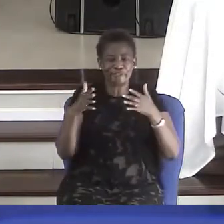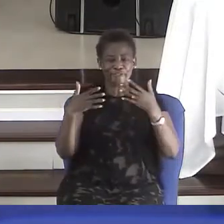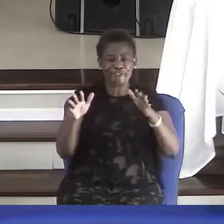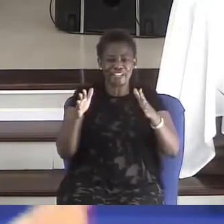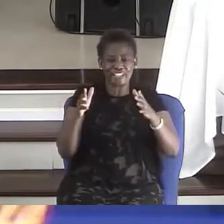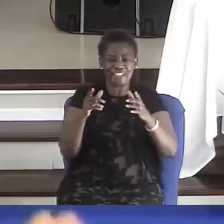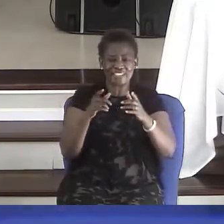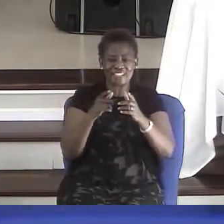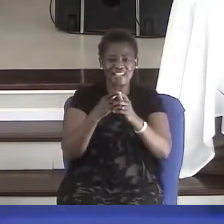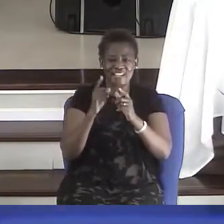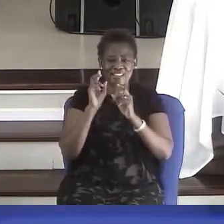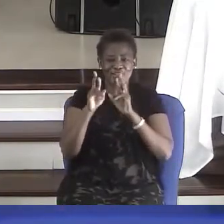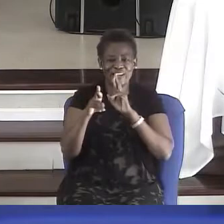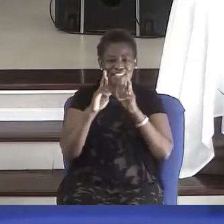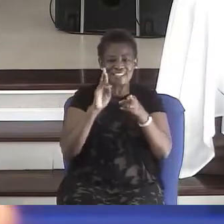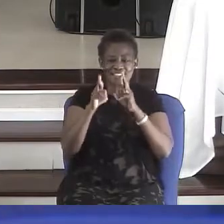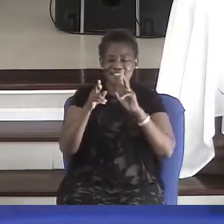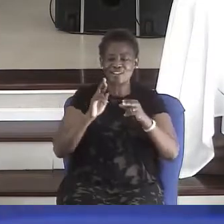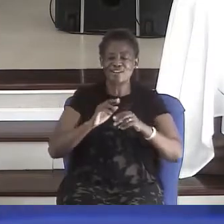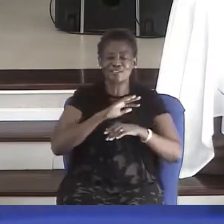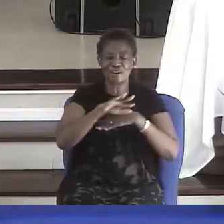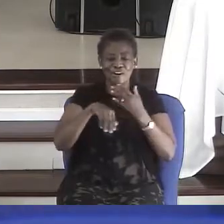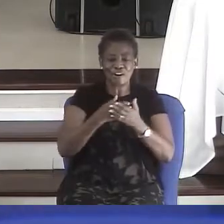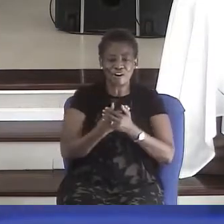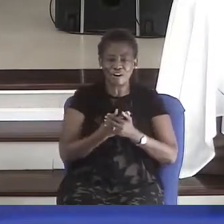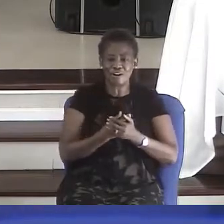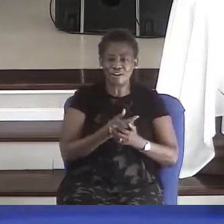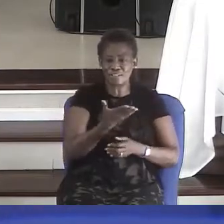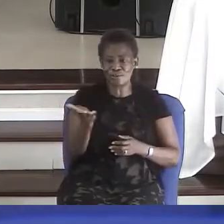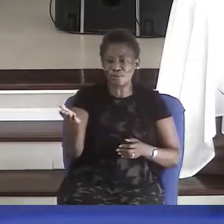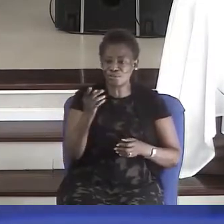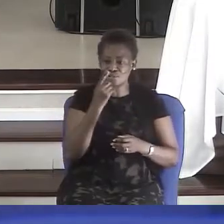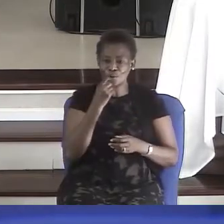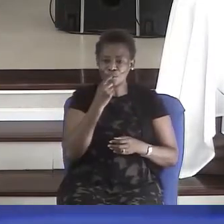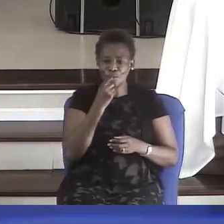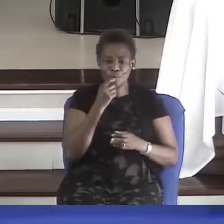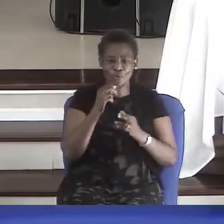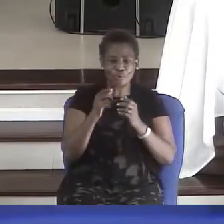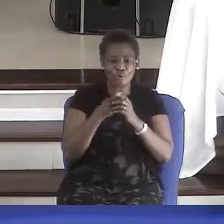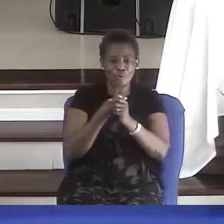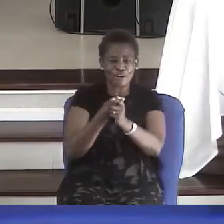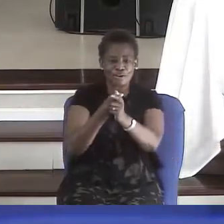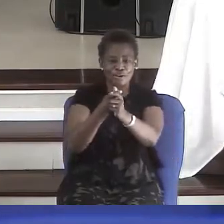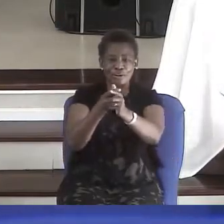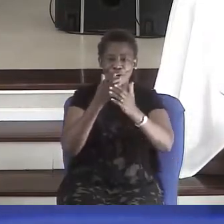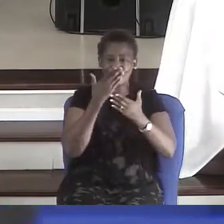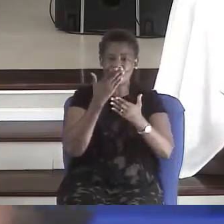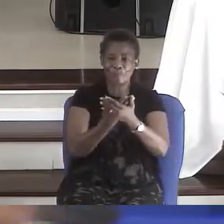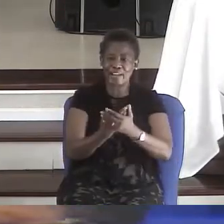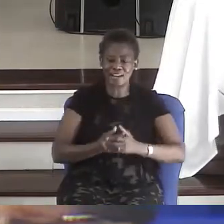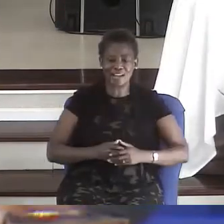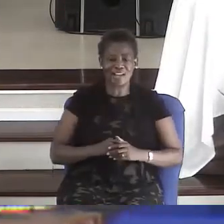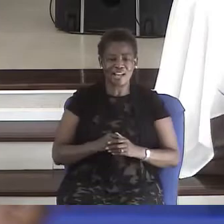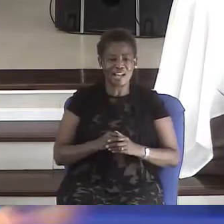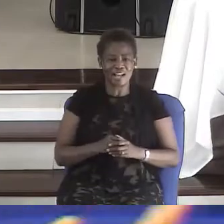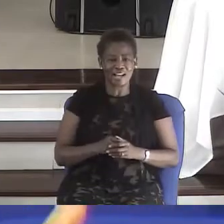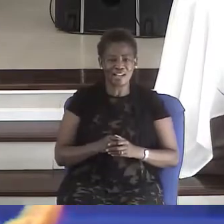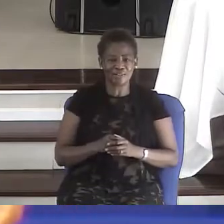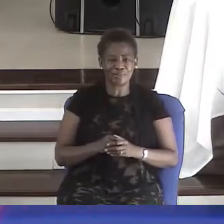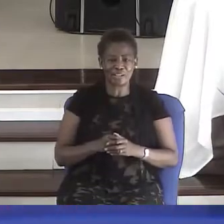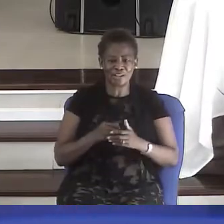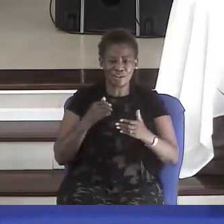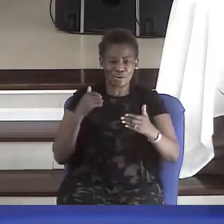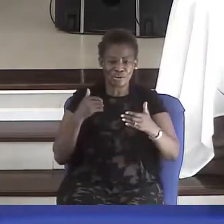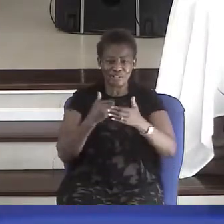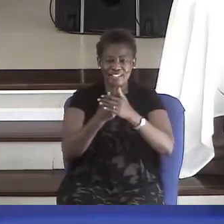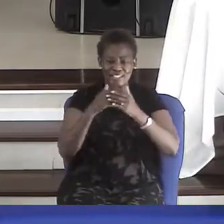run well. For all those who would run to the winning post. Yes. That's what it's